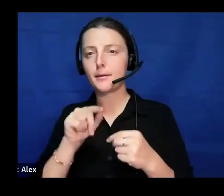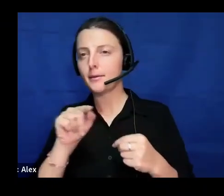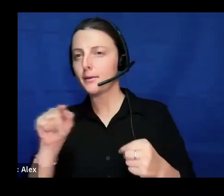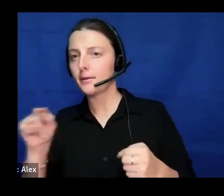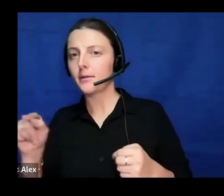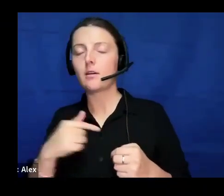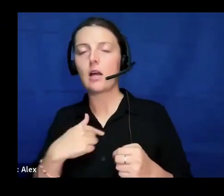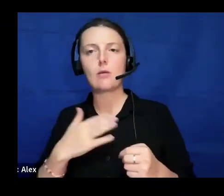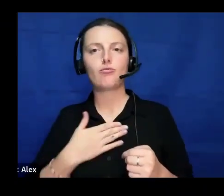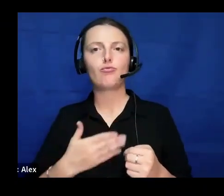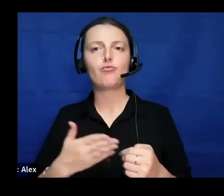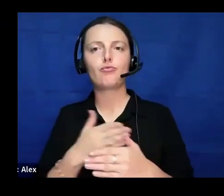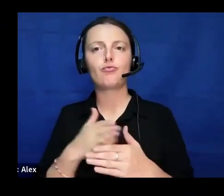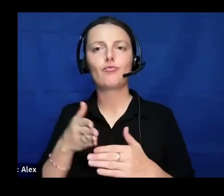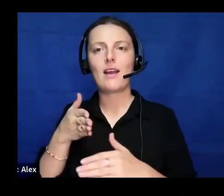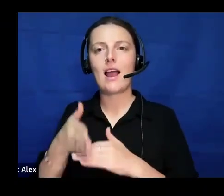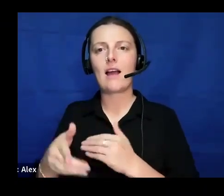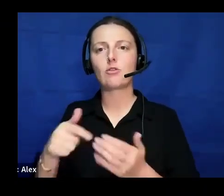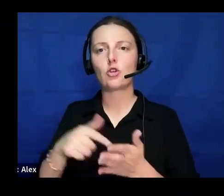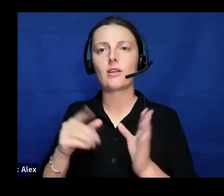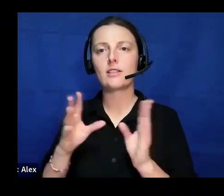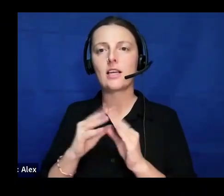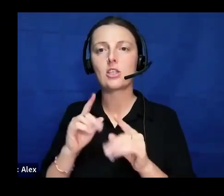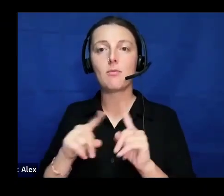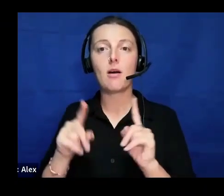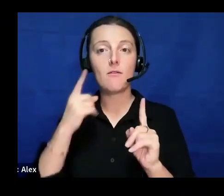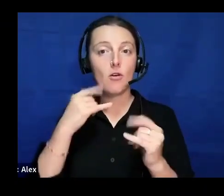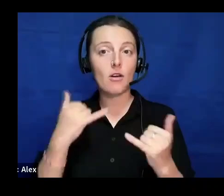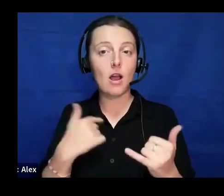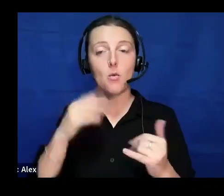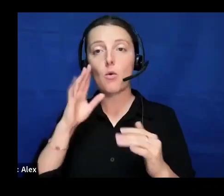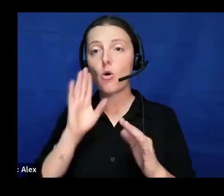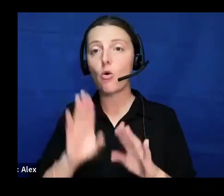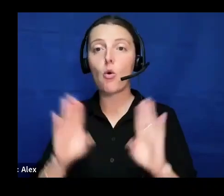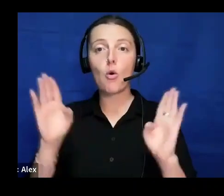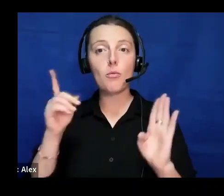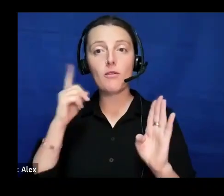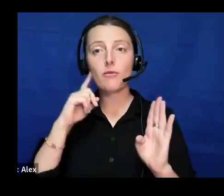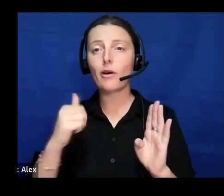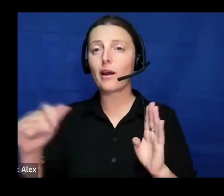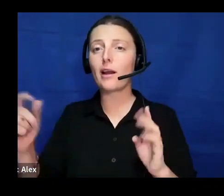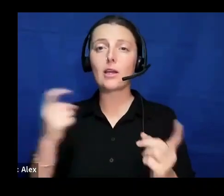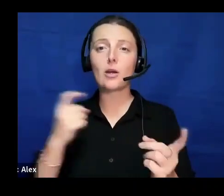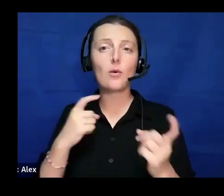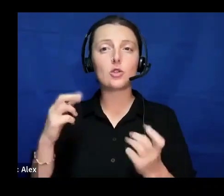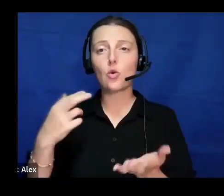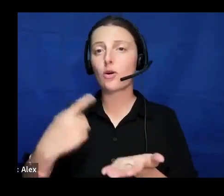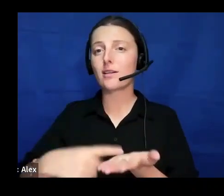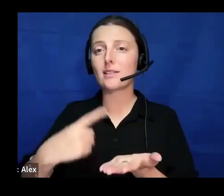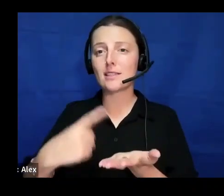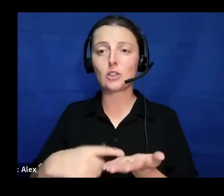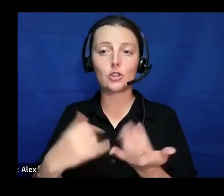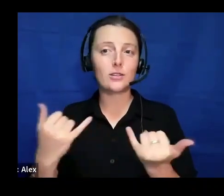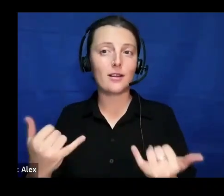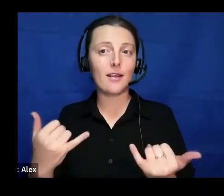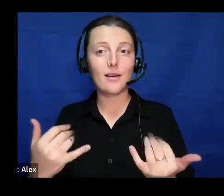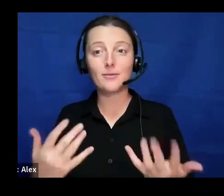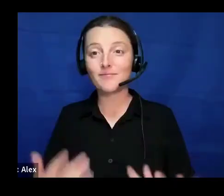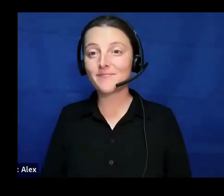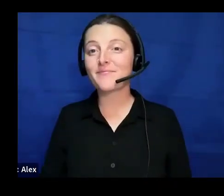session. But for now, I'm just going to open it up for any questions or discussion that anyone has here this